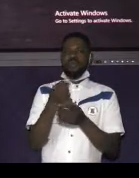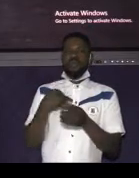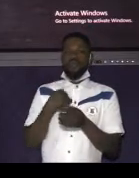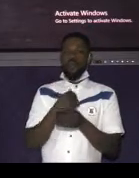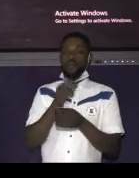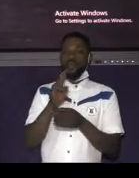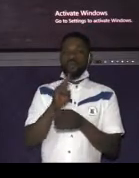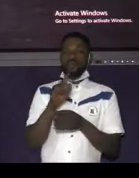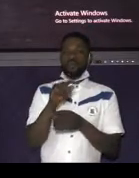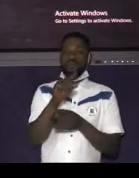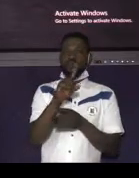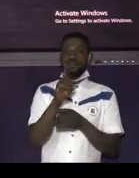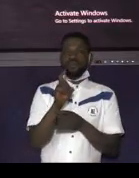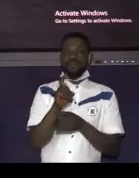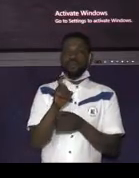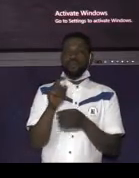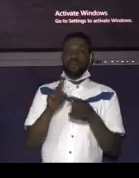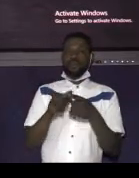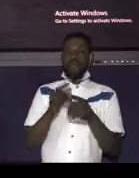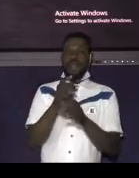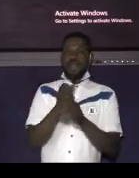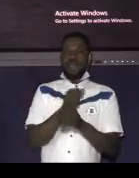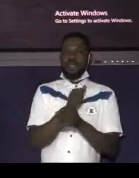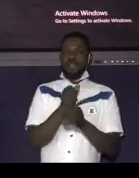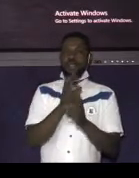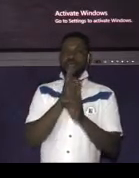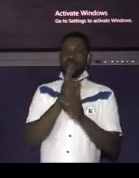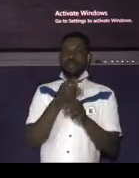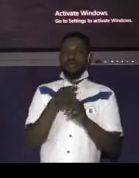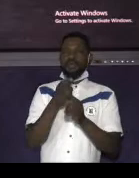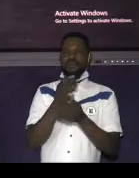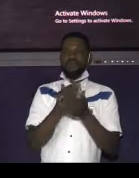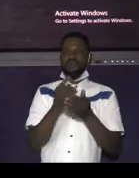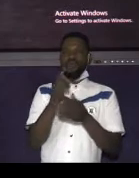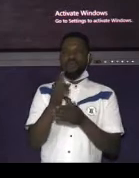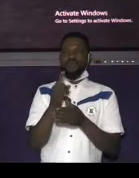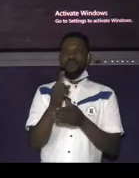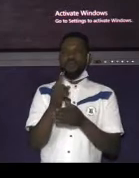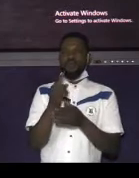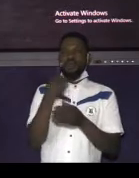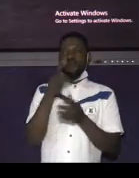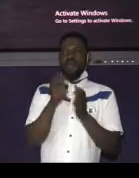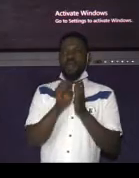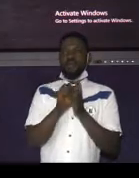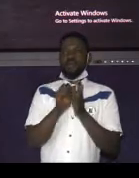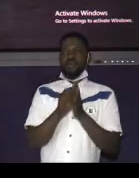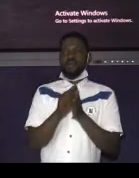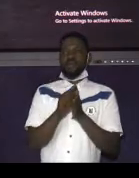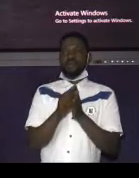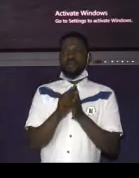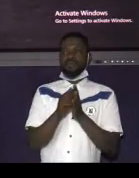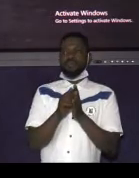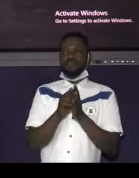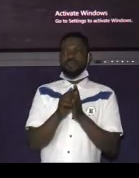use questions to get a response from someone. For example,